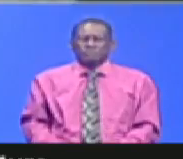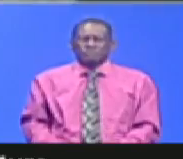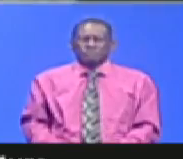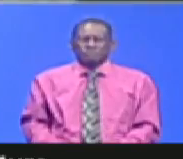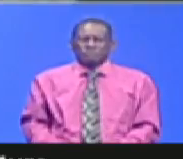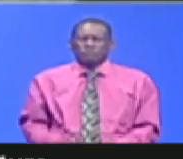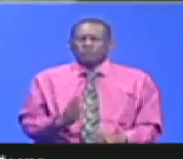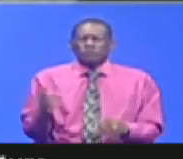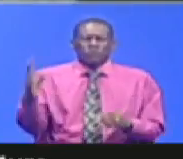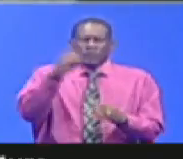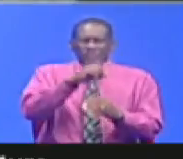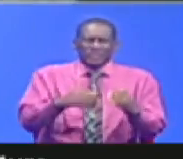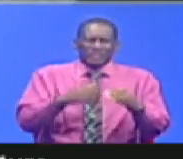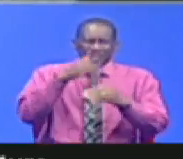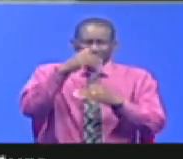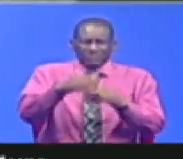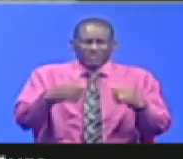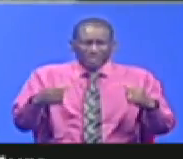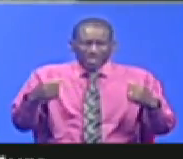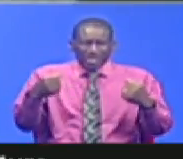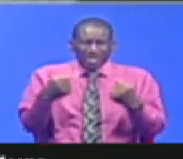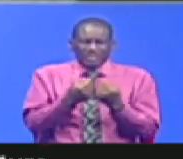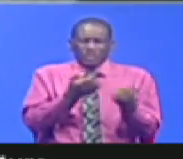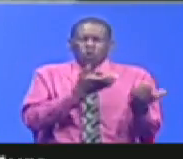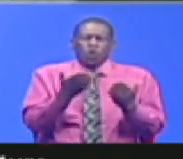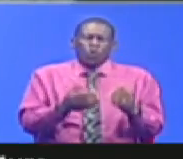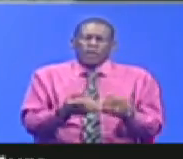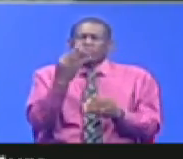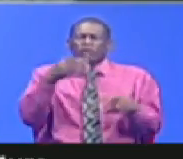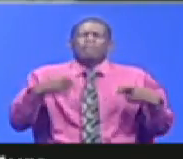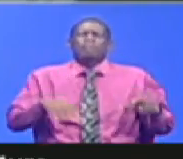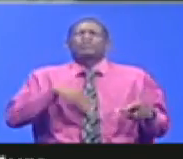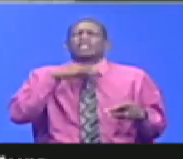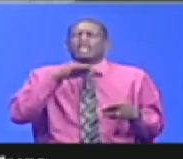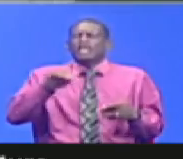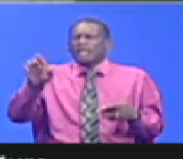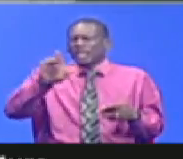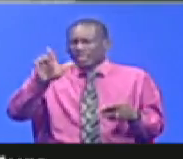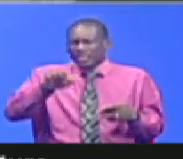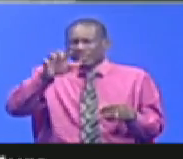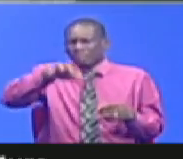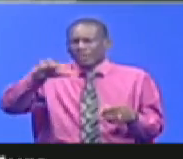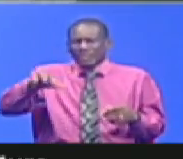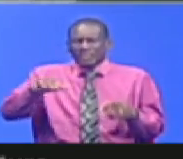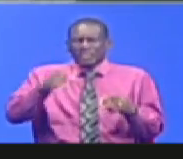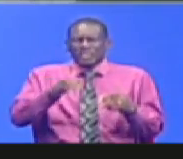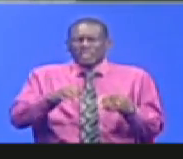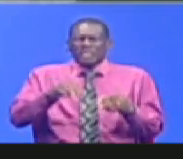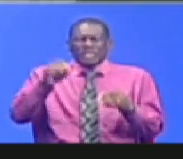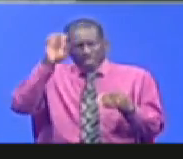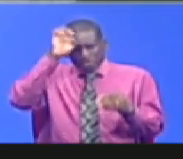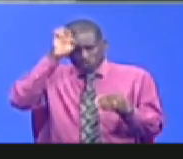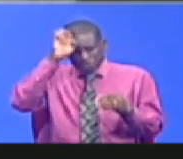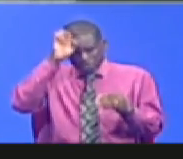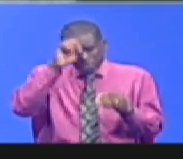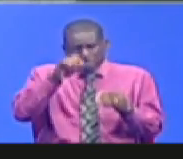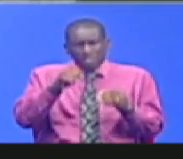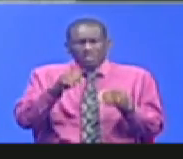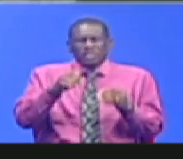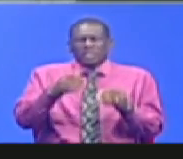A day after the horrific accident that claimed the lives of three people in Nangili Market along the Eldoret-Kitale road, families of the